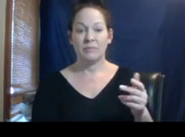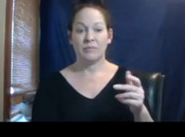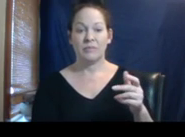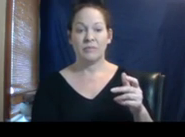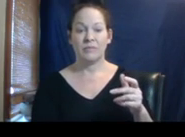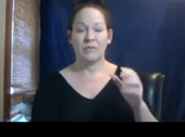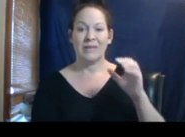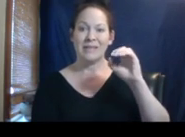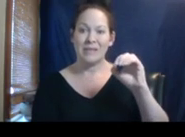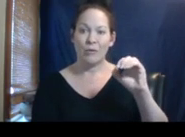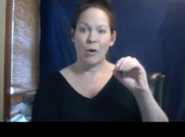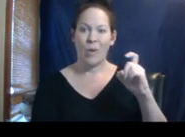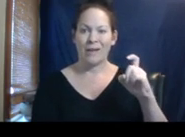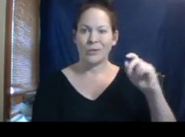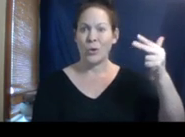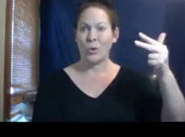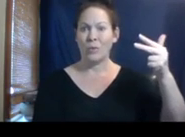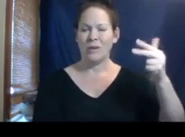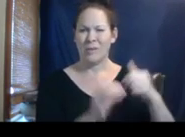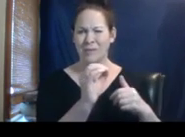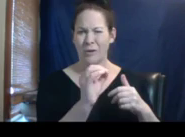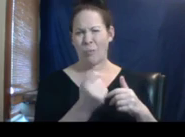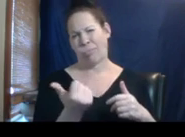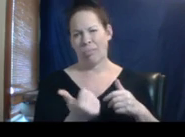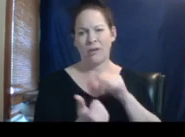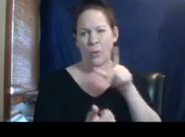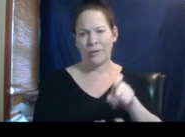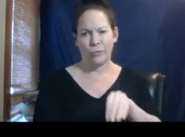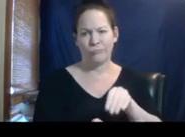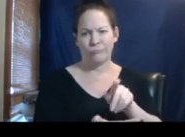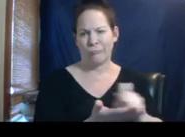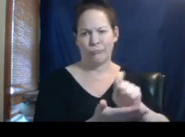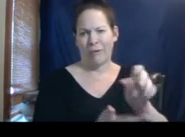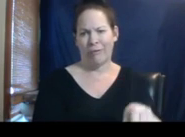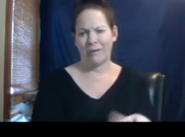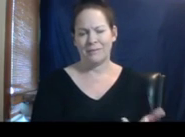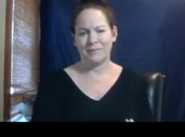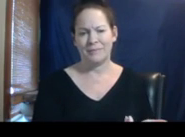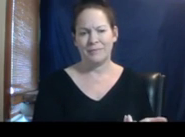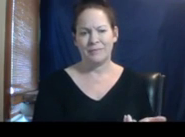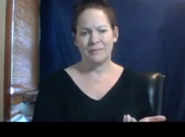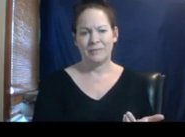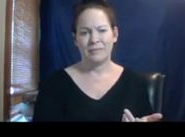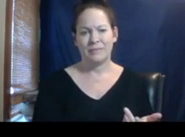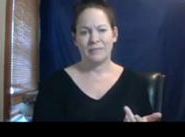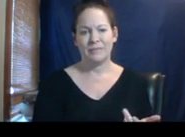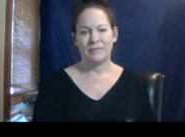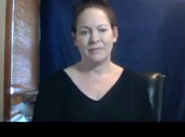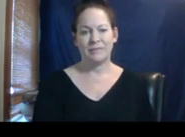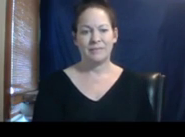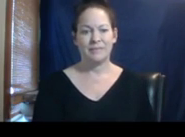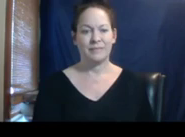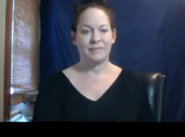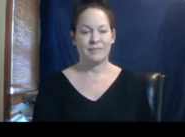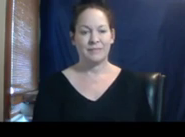there's 0x to the 4th, they're there. But we start with the highest and go down. We only put things that are missing between